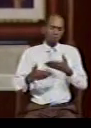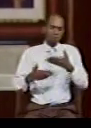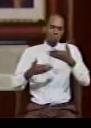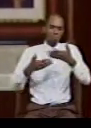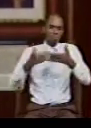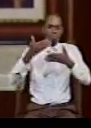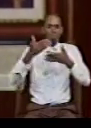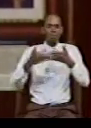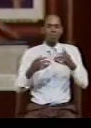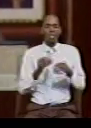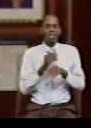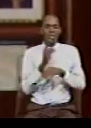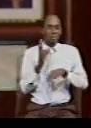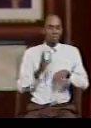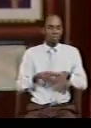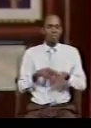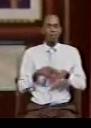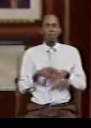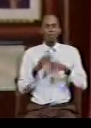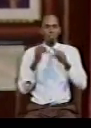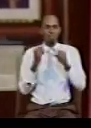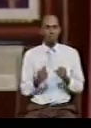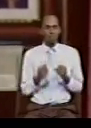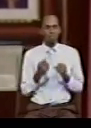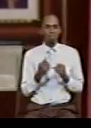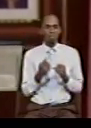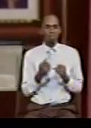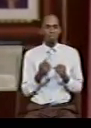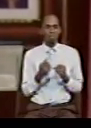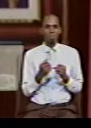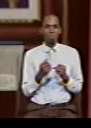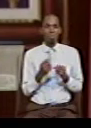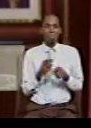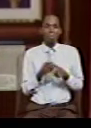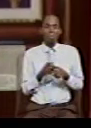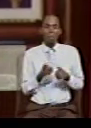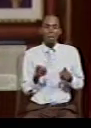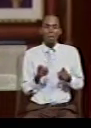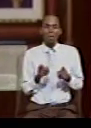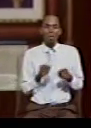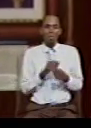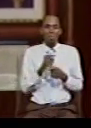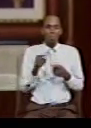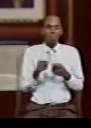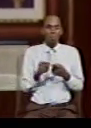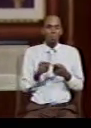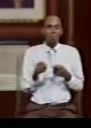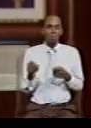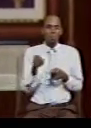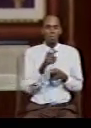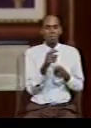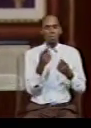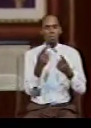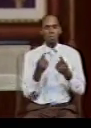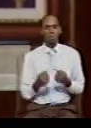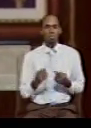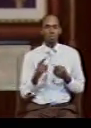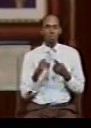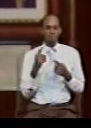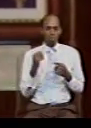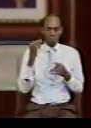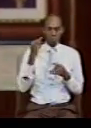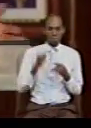natural power or strength can make. But when you come to the end of your